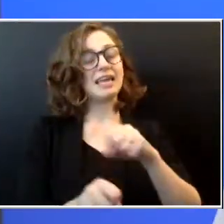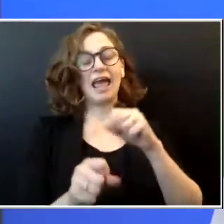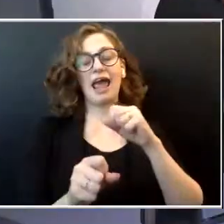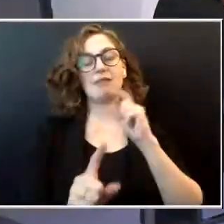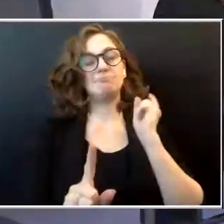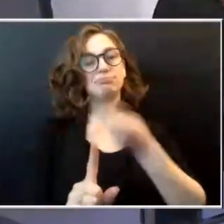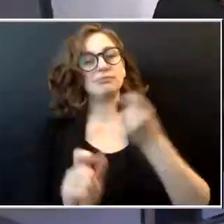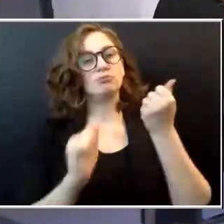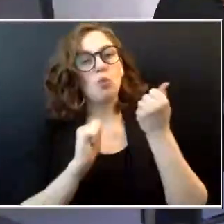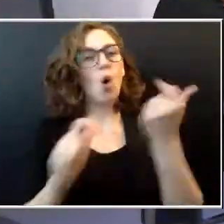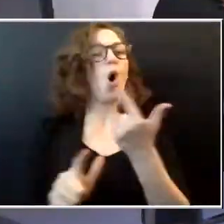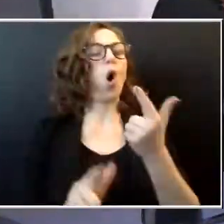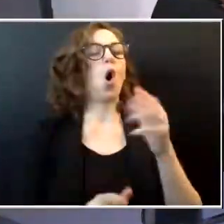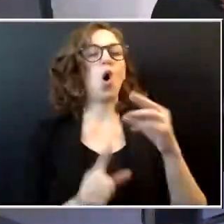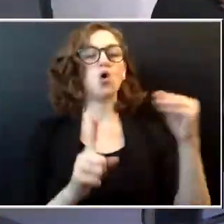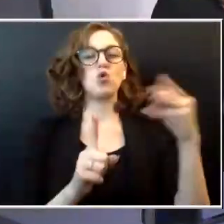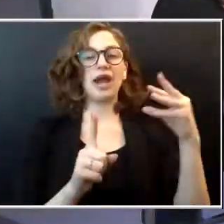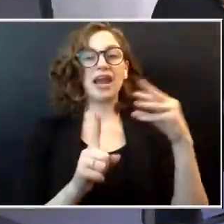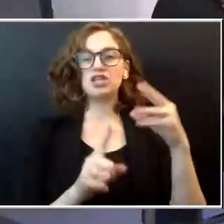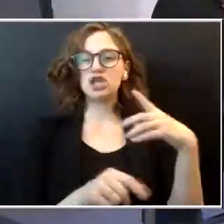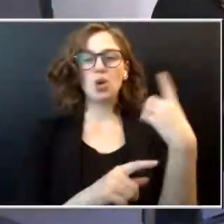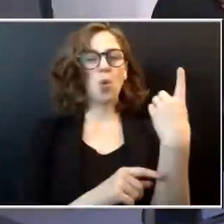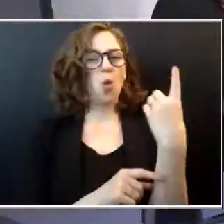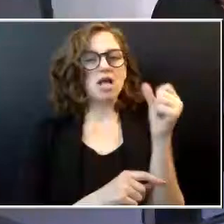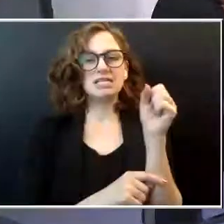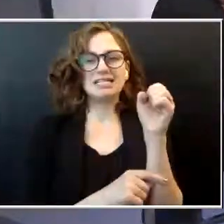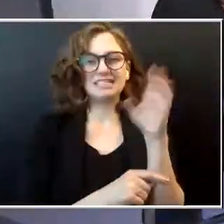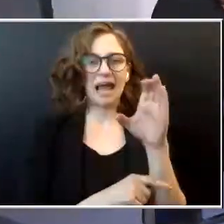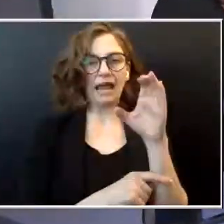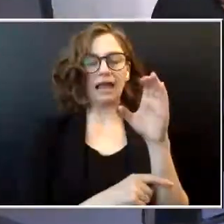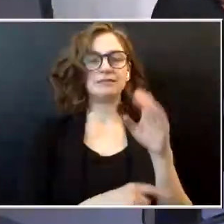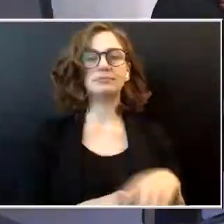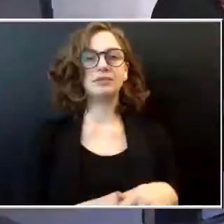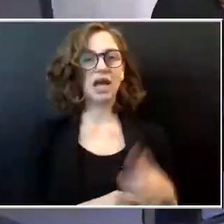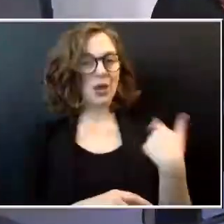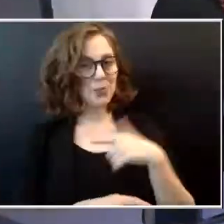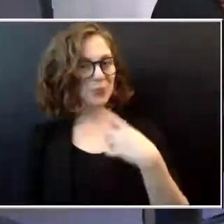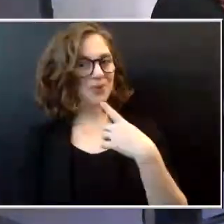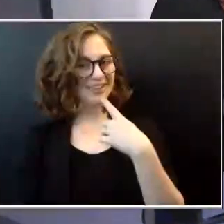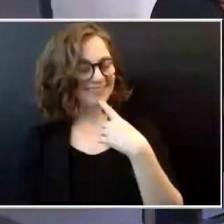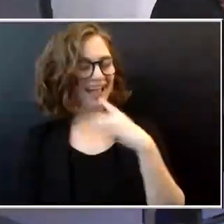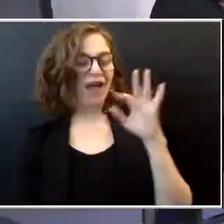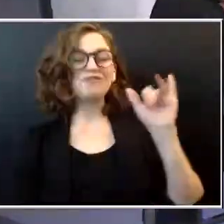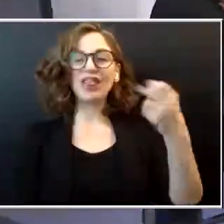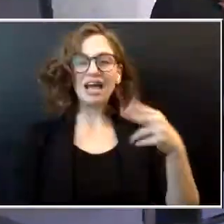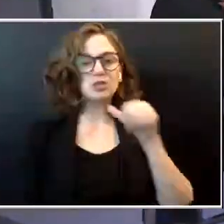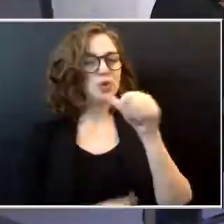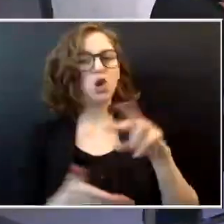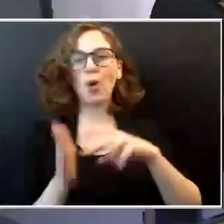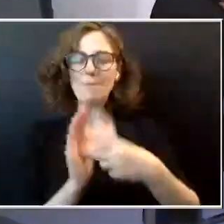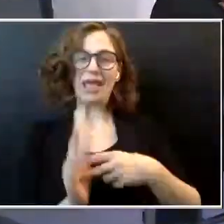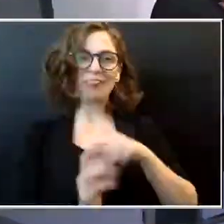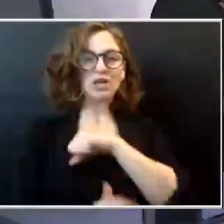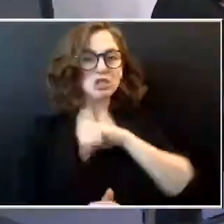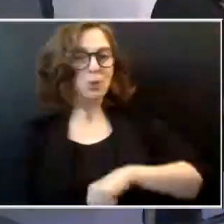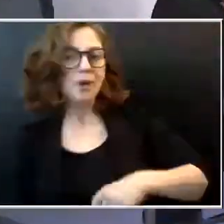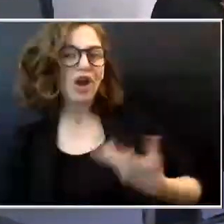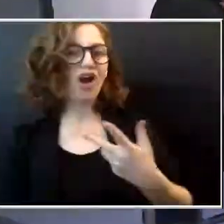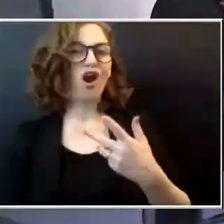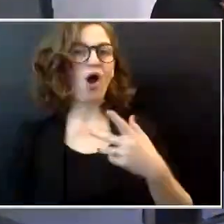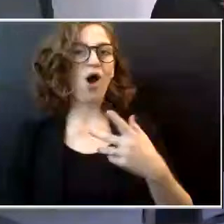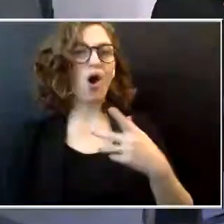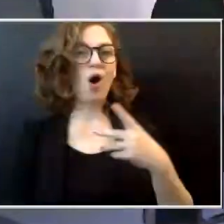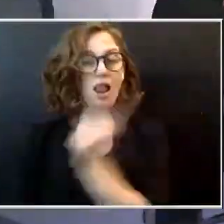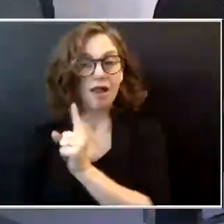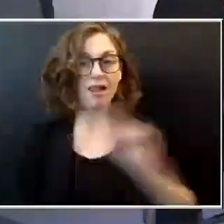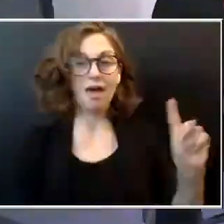would be a remarkable thing. And when we say flash, we're not talking about the guy who runs around in a red suit on TV, right? I do like the Flash Gordon. I don't know what you're talking